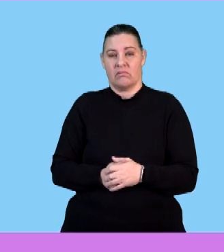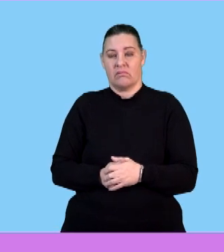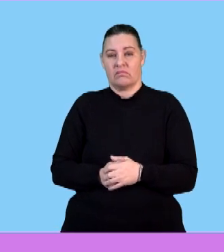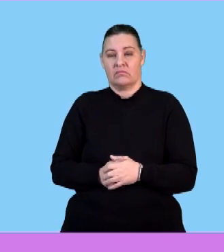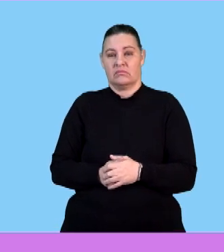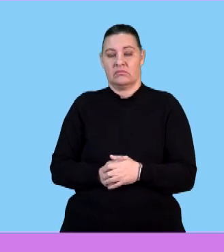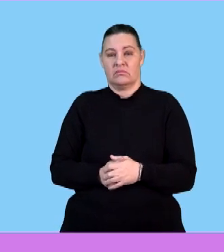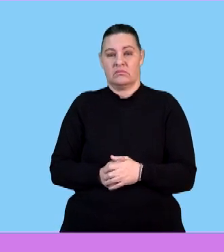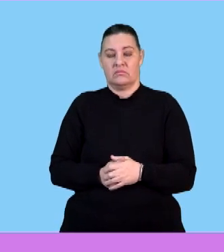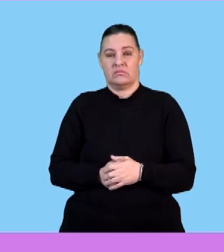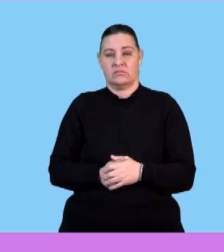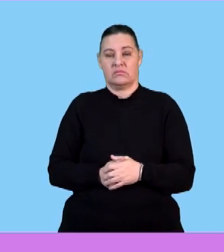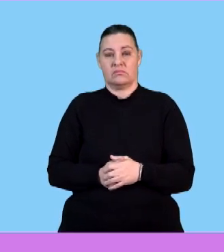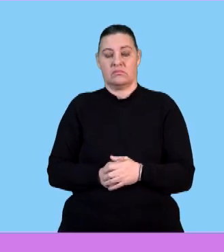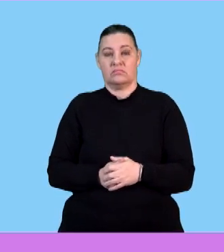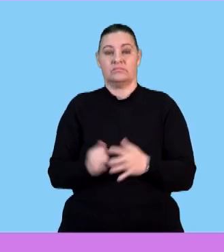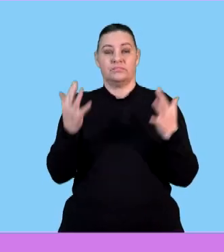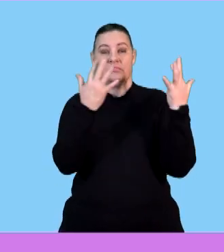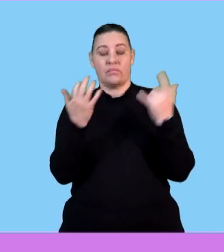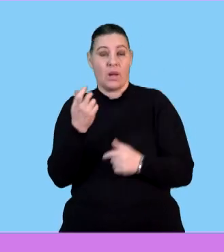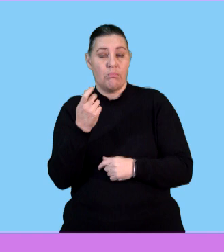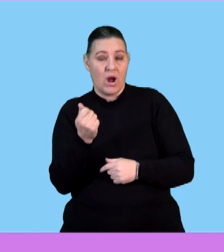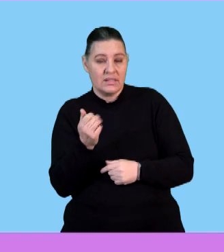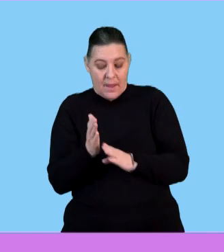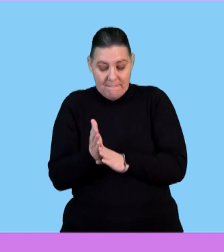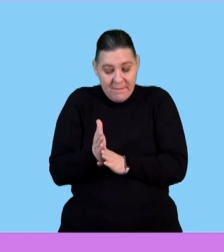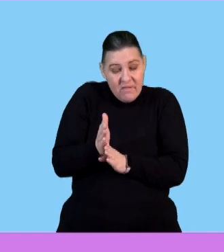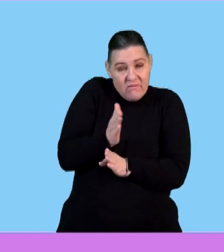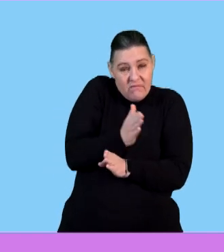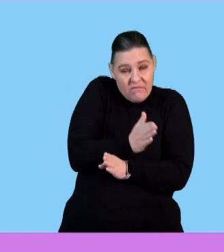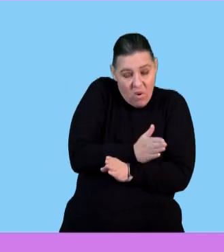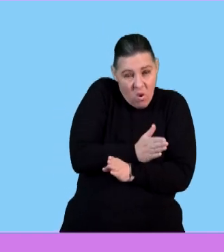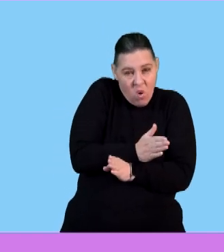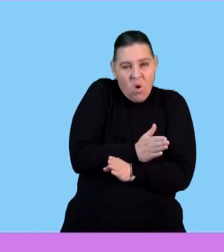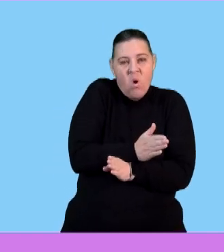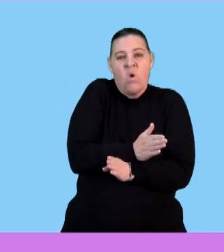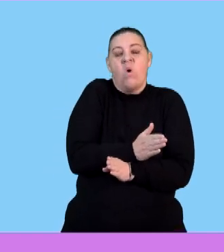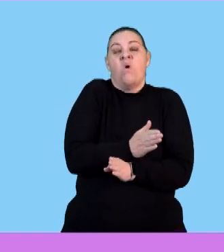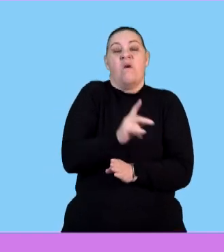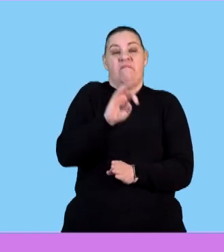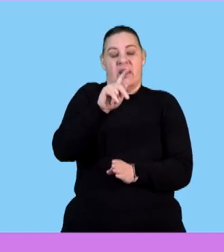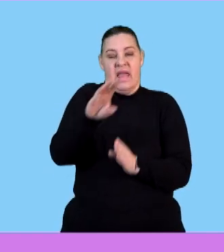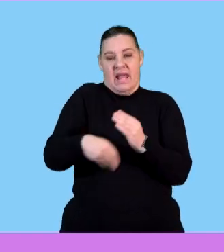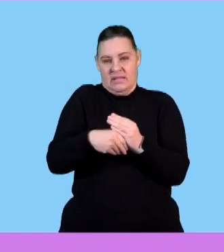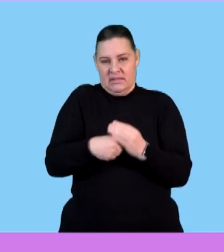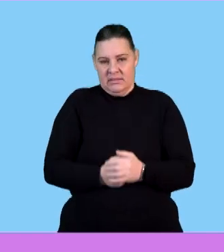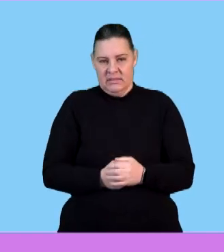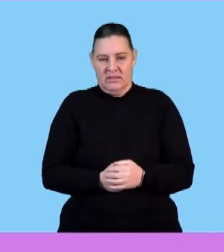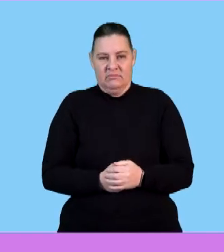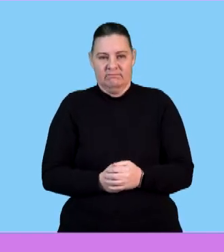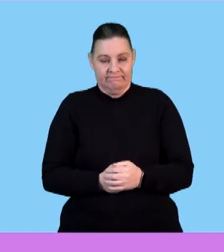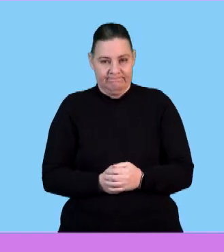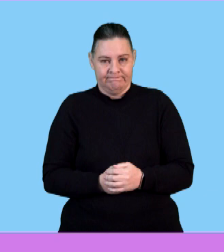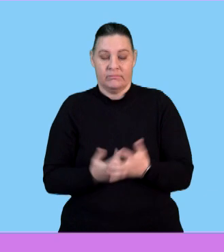All right, there we go. Calculate the price before VAT was added on. All